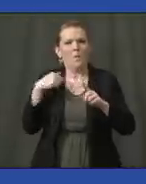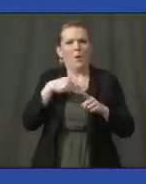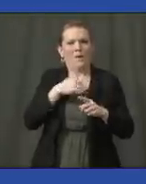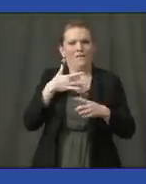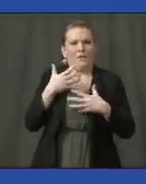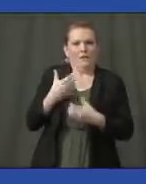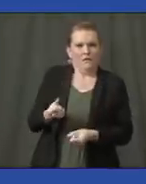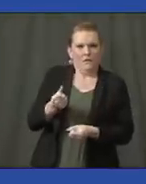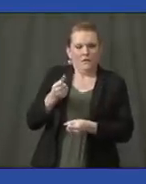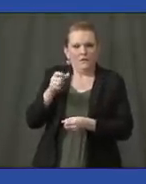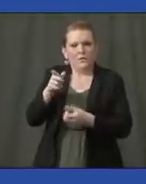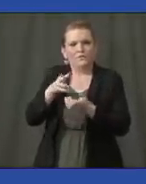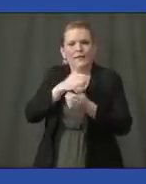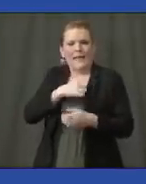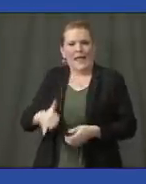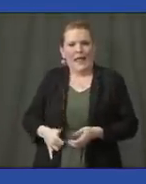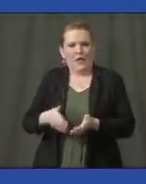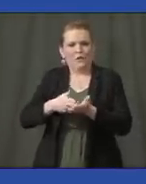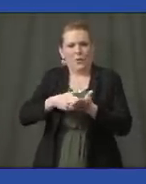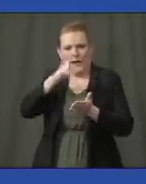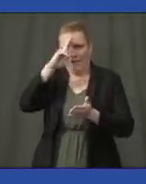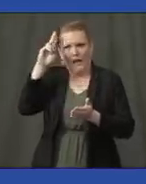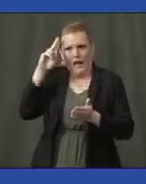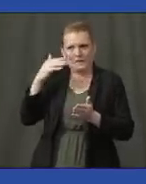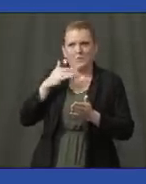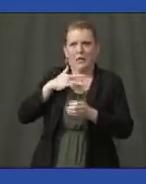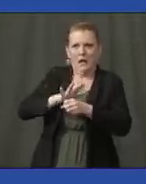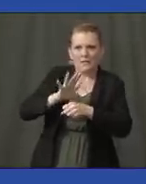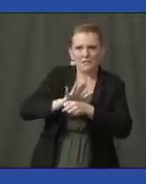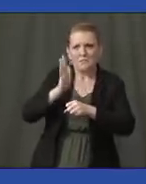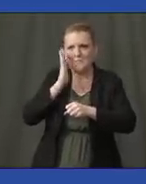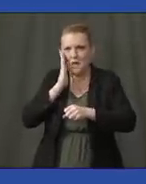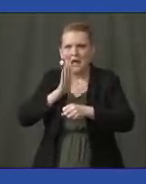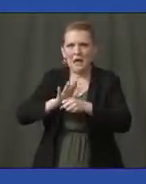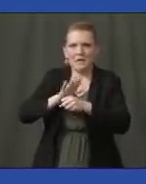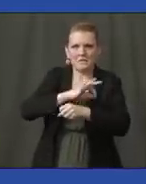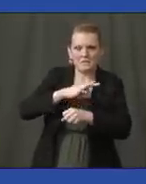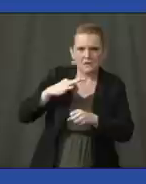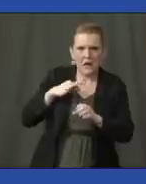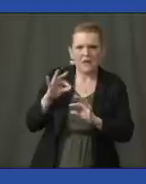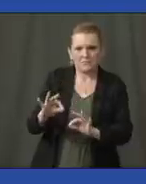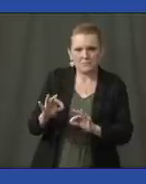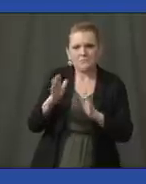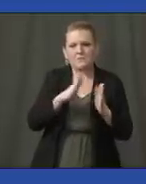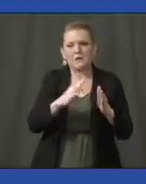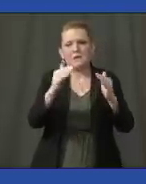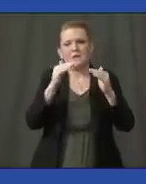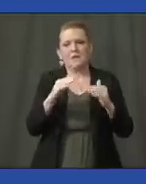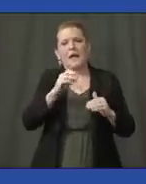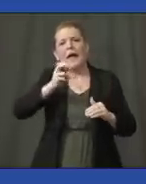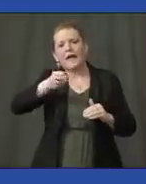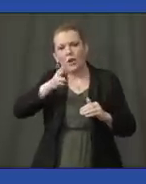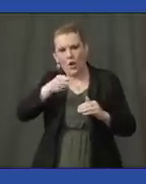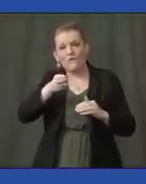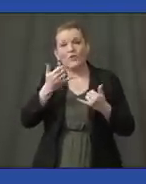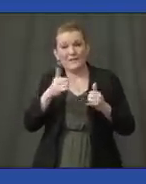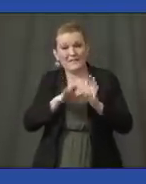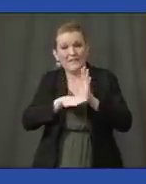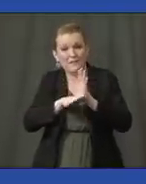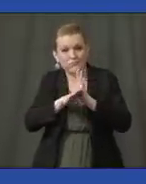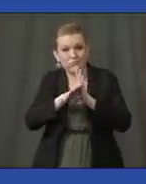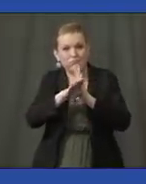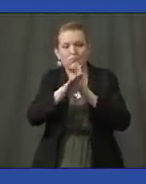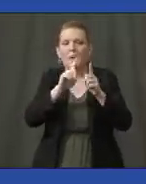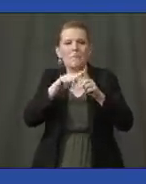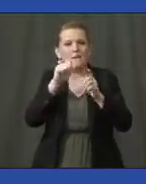there. And Hartford still continues to go up in a consistent way, but not an exponential way.